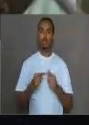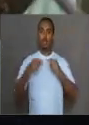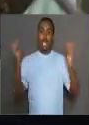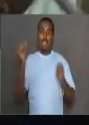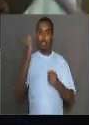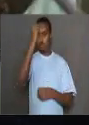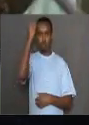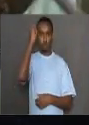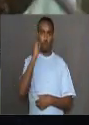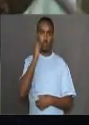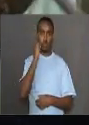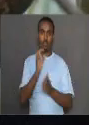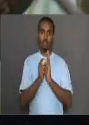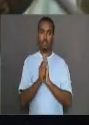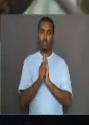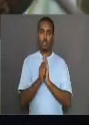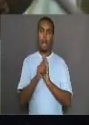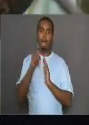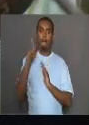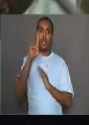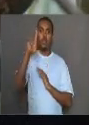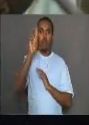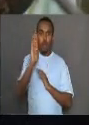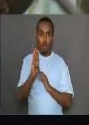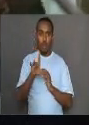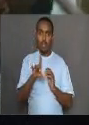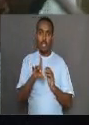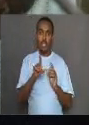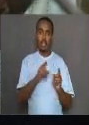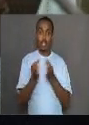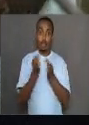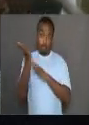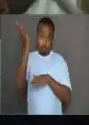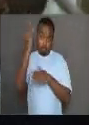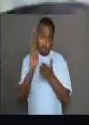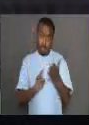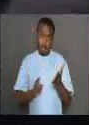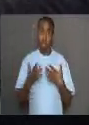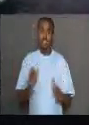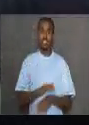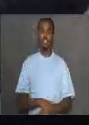sex, such as the peacock described in the passage earlier.